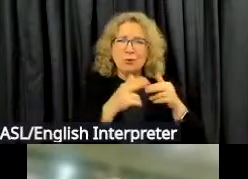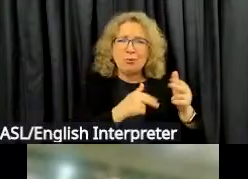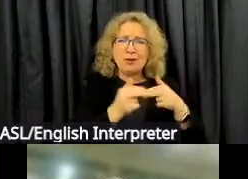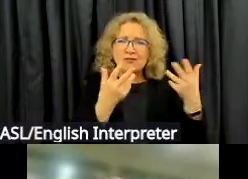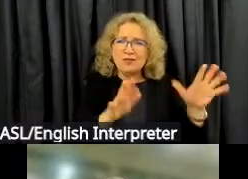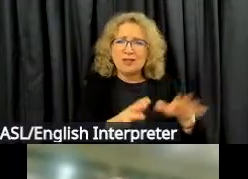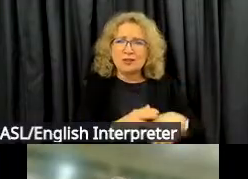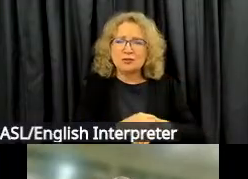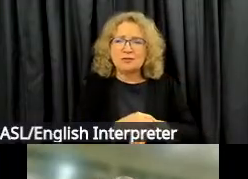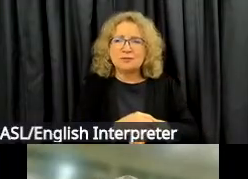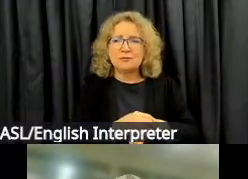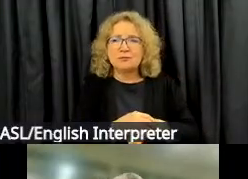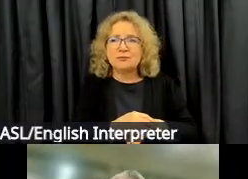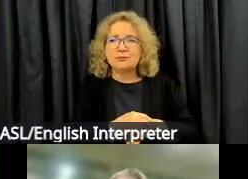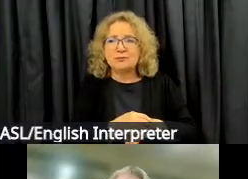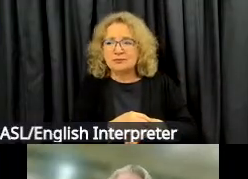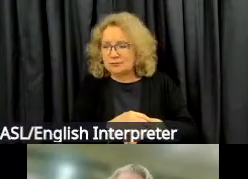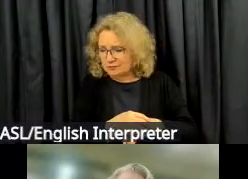Thank you. Irina?